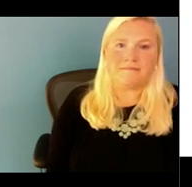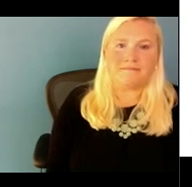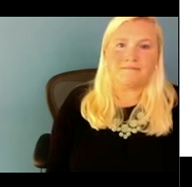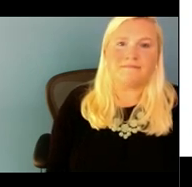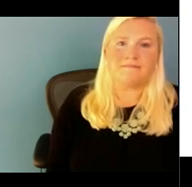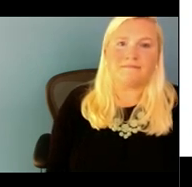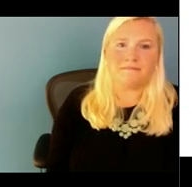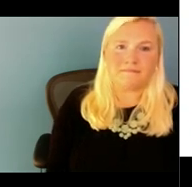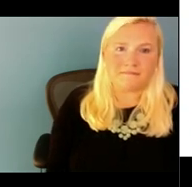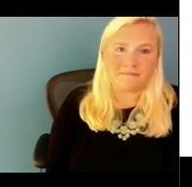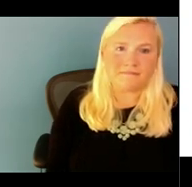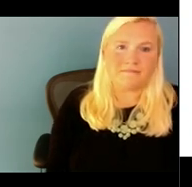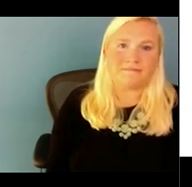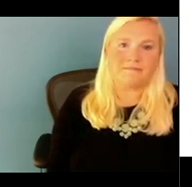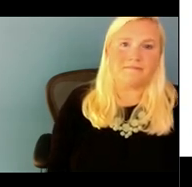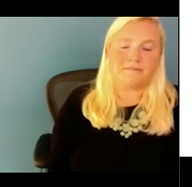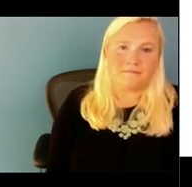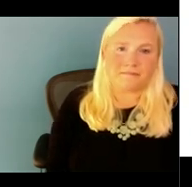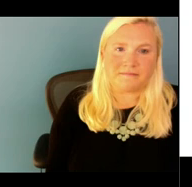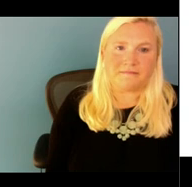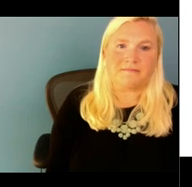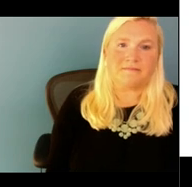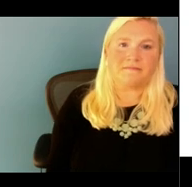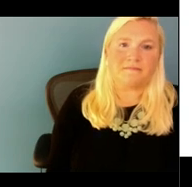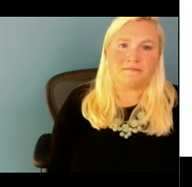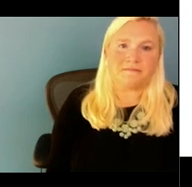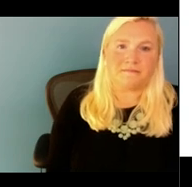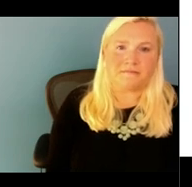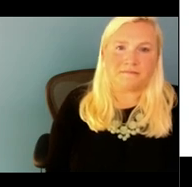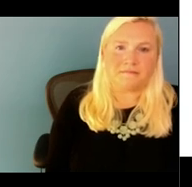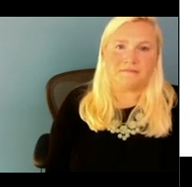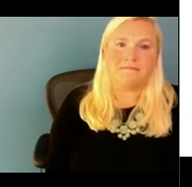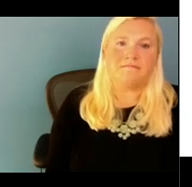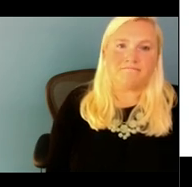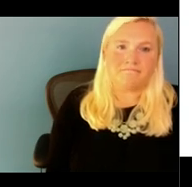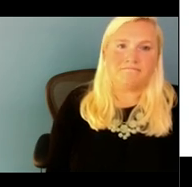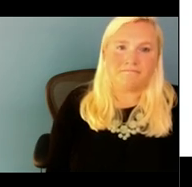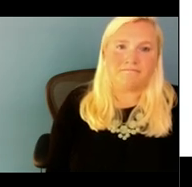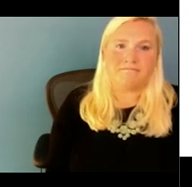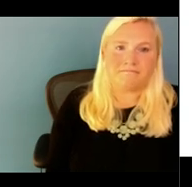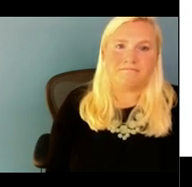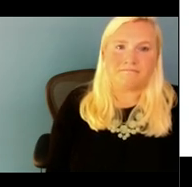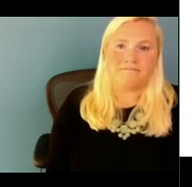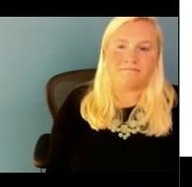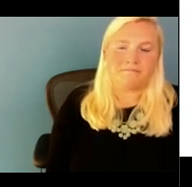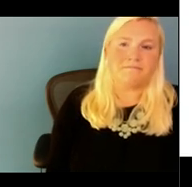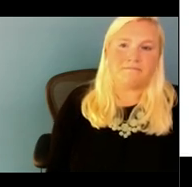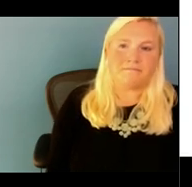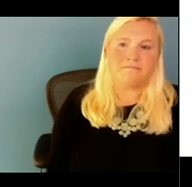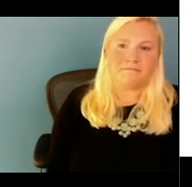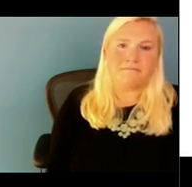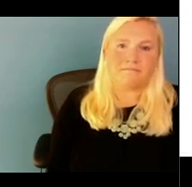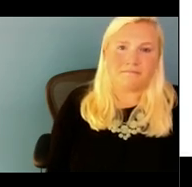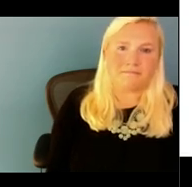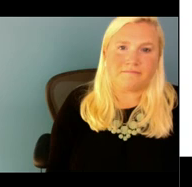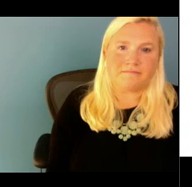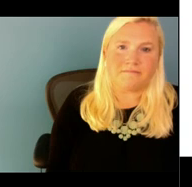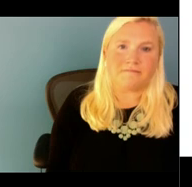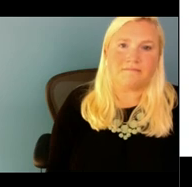research. There's going to continue to be debate because a lot of it depends upon definitions. What's clinical anxiety? When is it, you